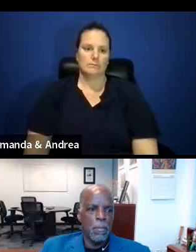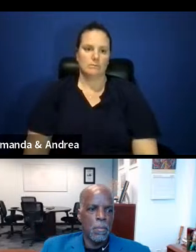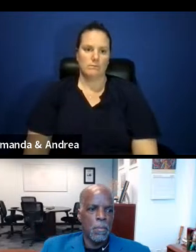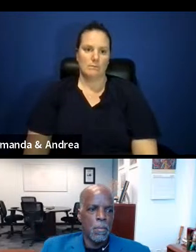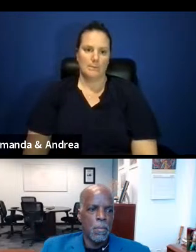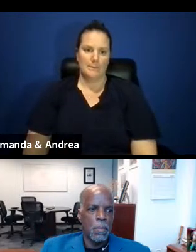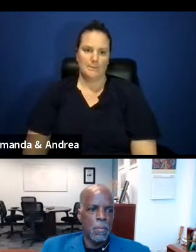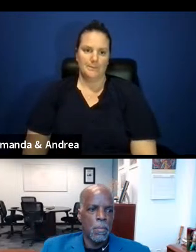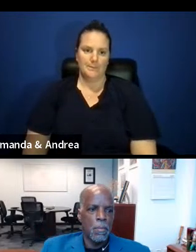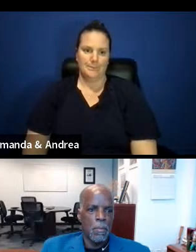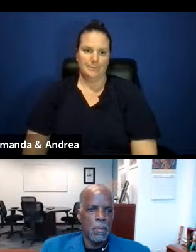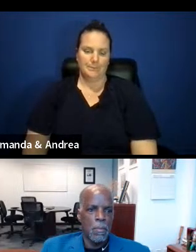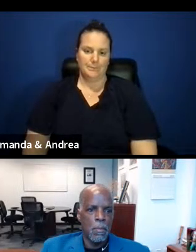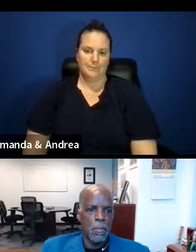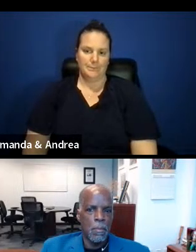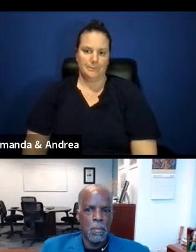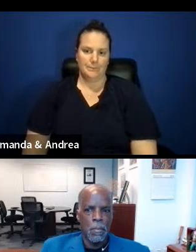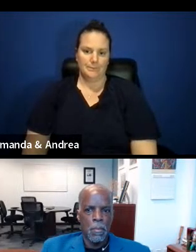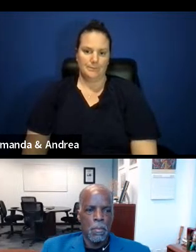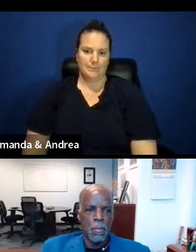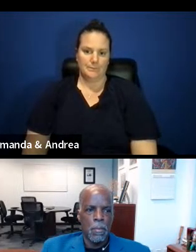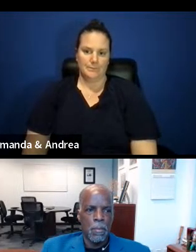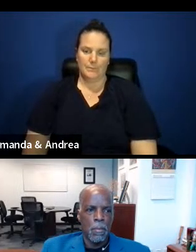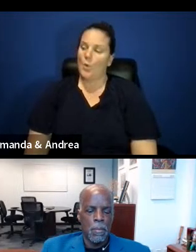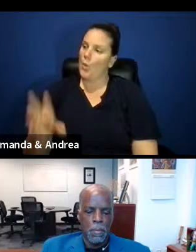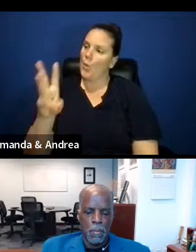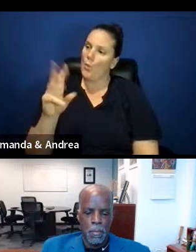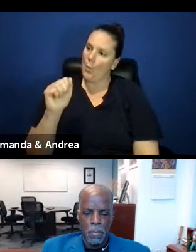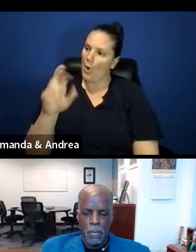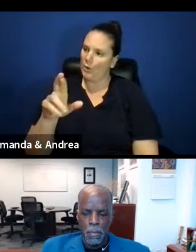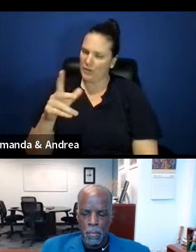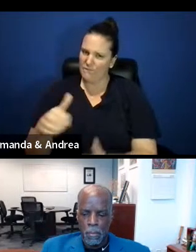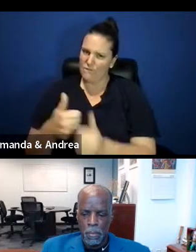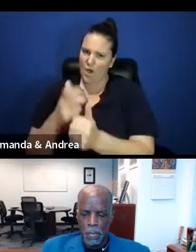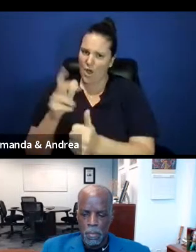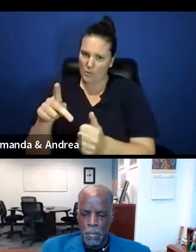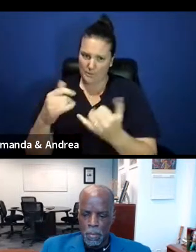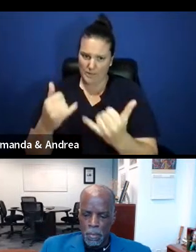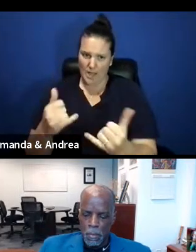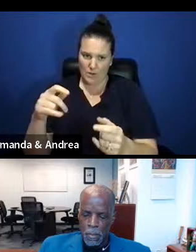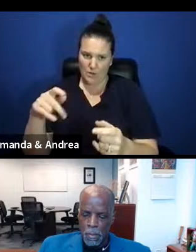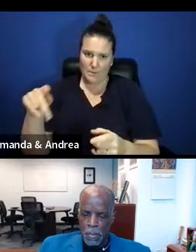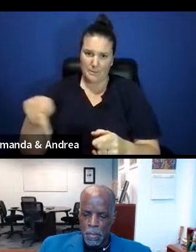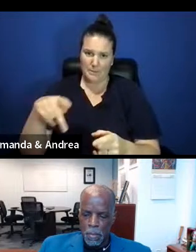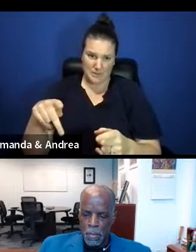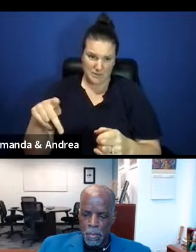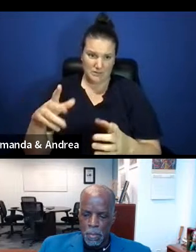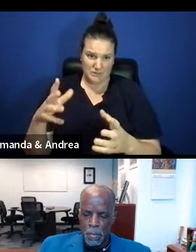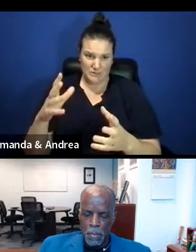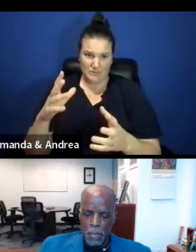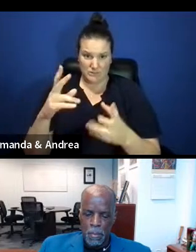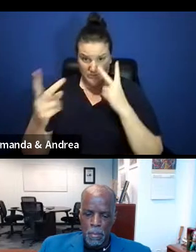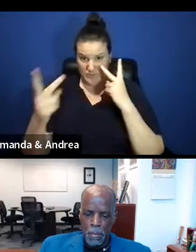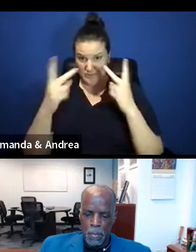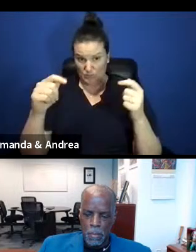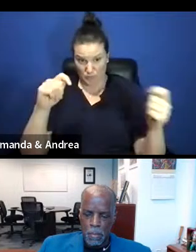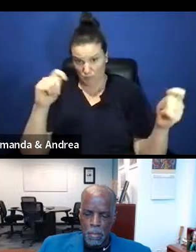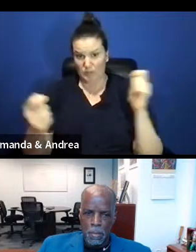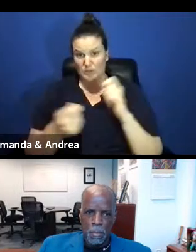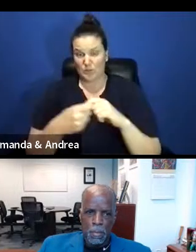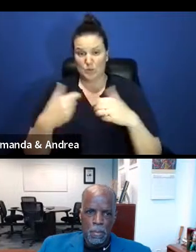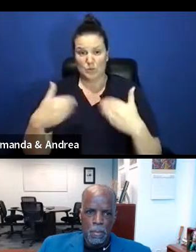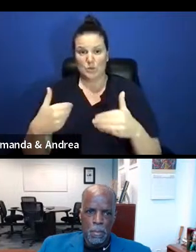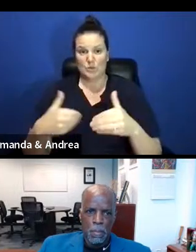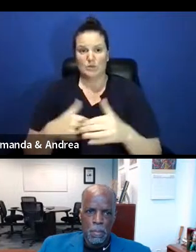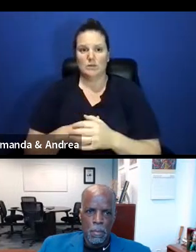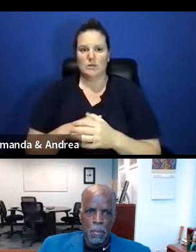Well, Walter, while I've got you, I do have a follow-up question on that. So PDX has undergone a visible transformation. Even though